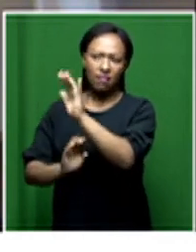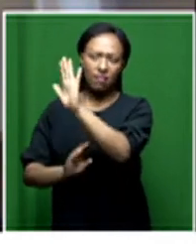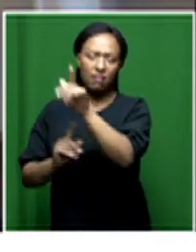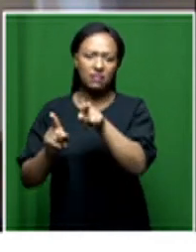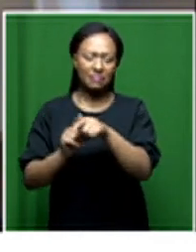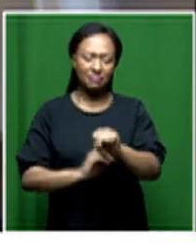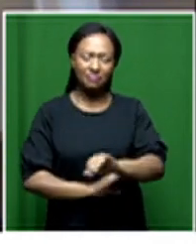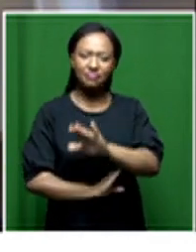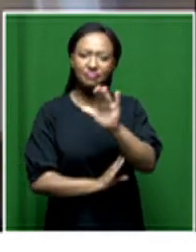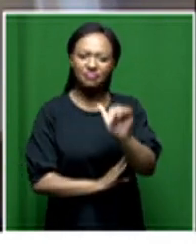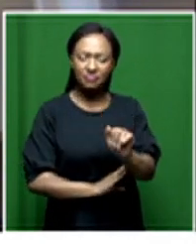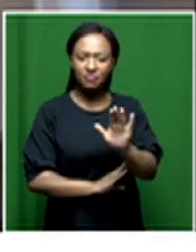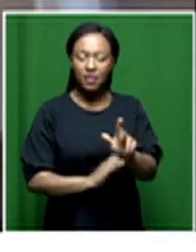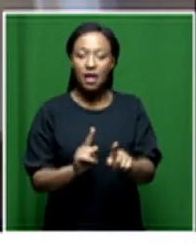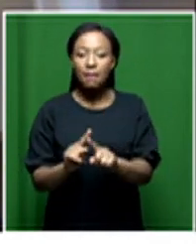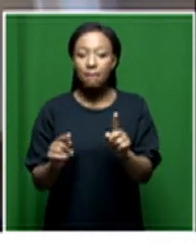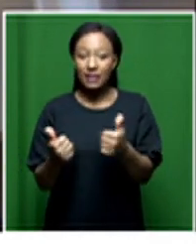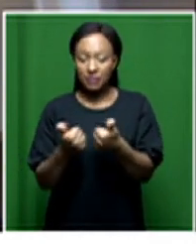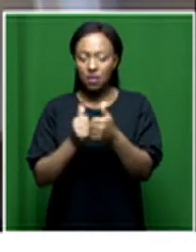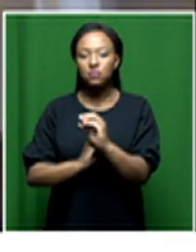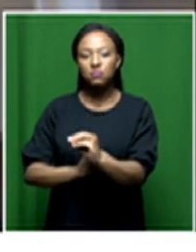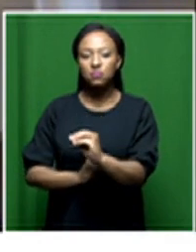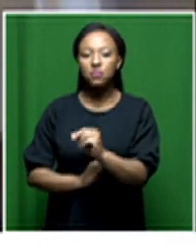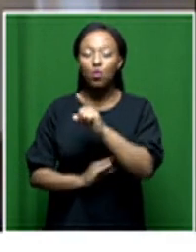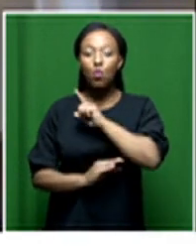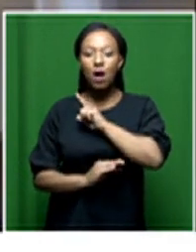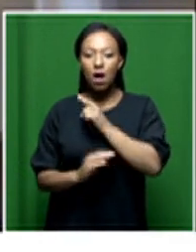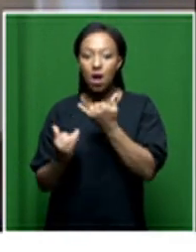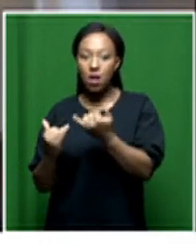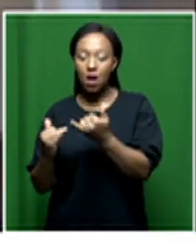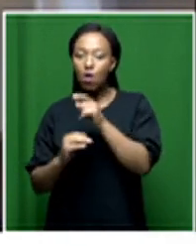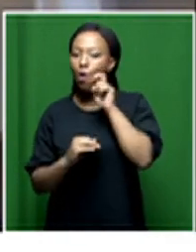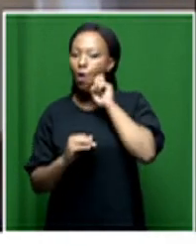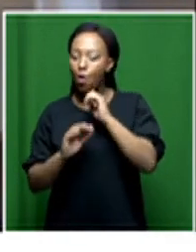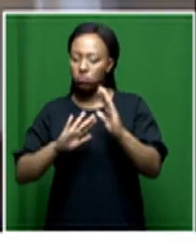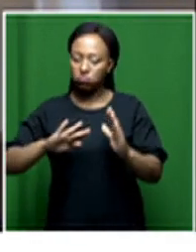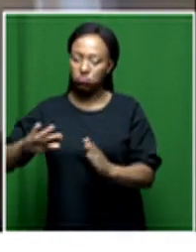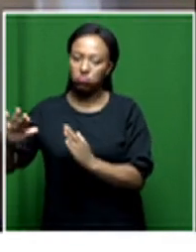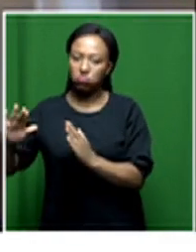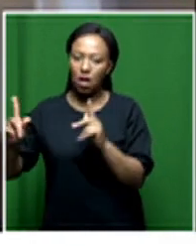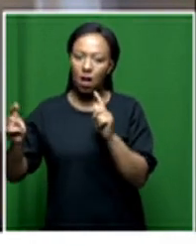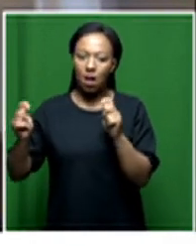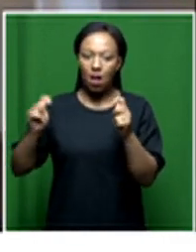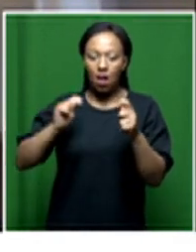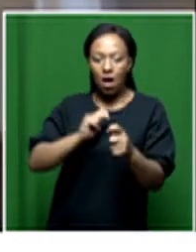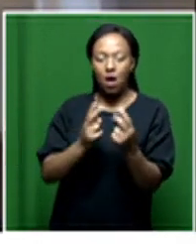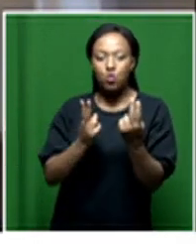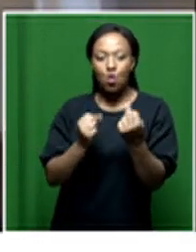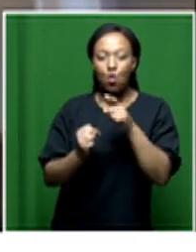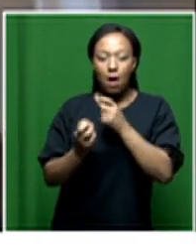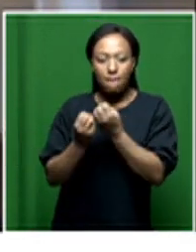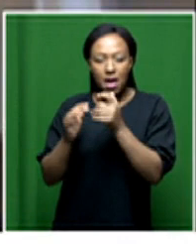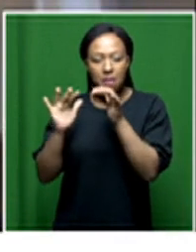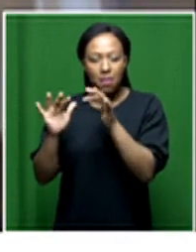of course, is to manage moving from the old and all the people that are attached to the old by way of